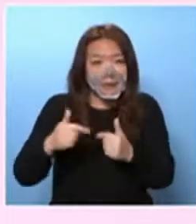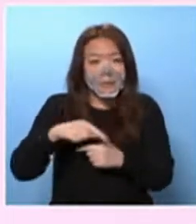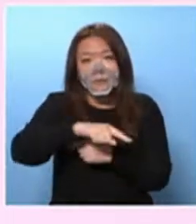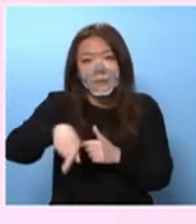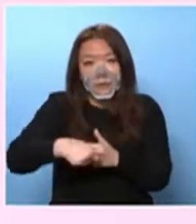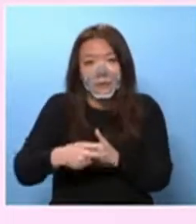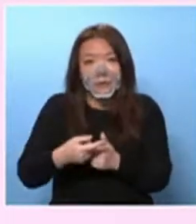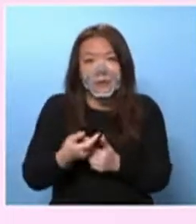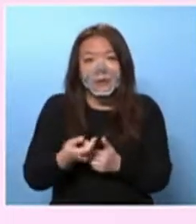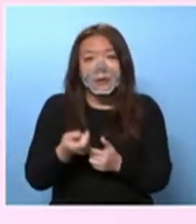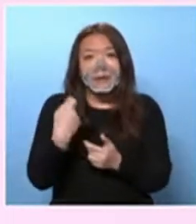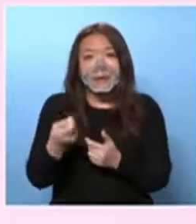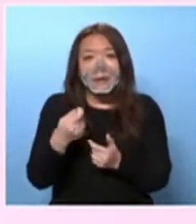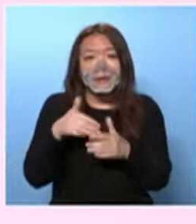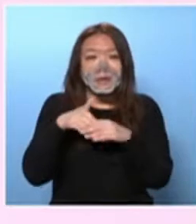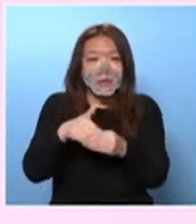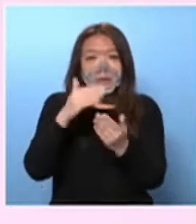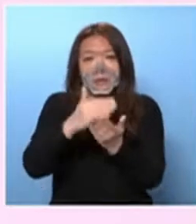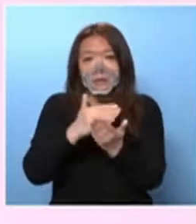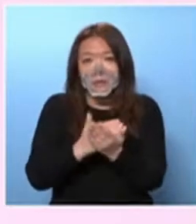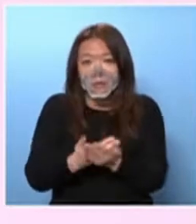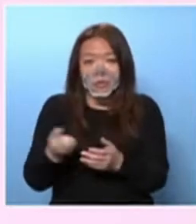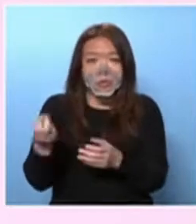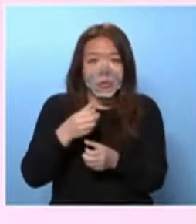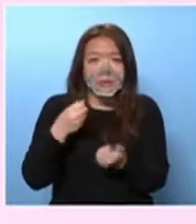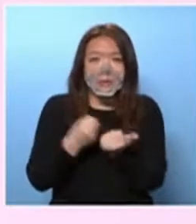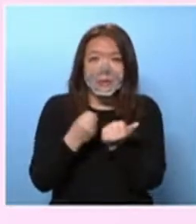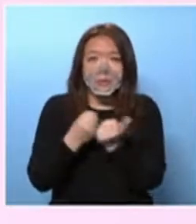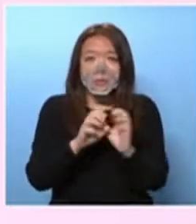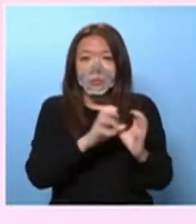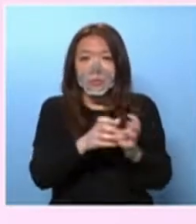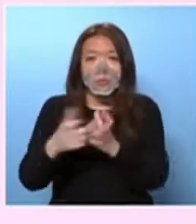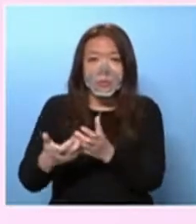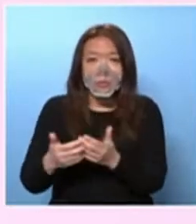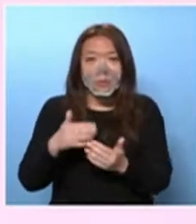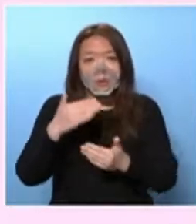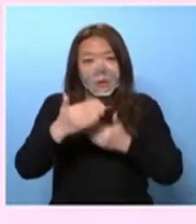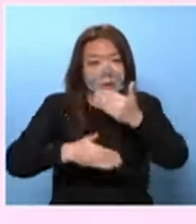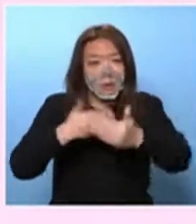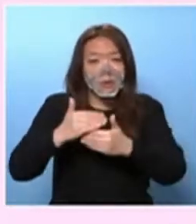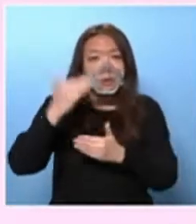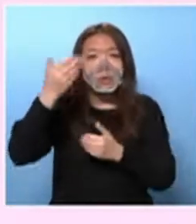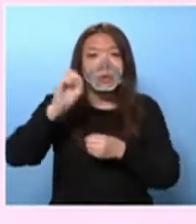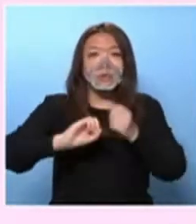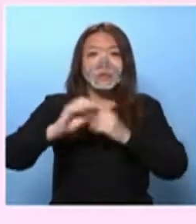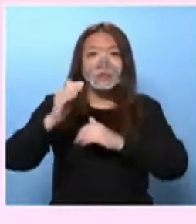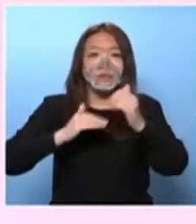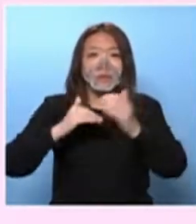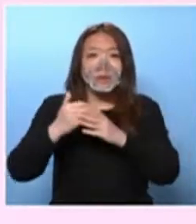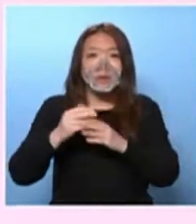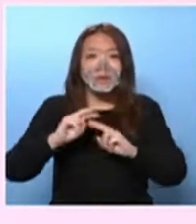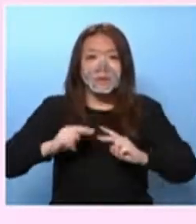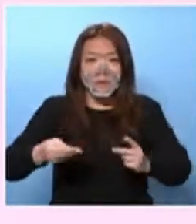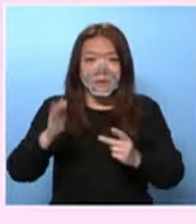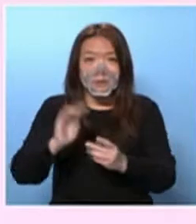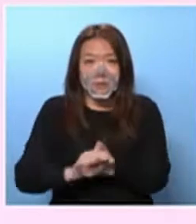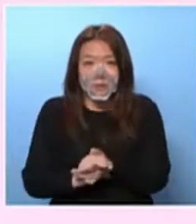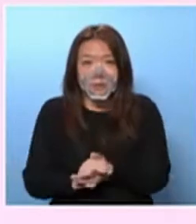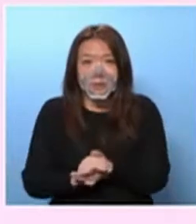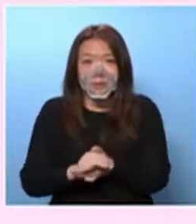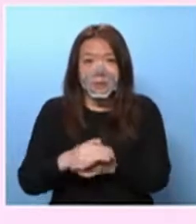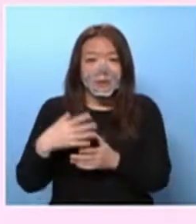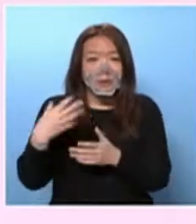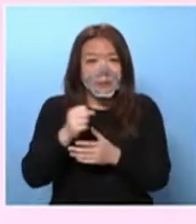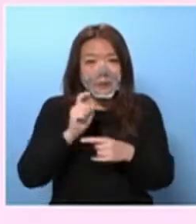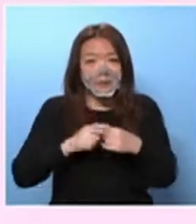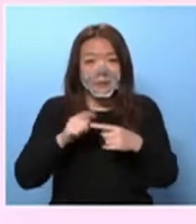propose making two separate injections of $500 million each into the SADF and the SFDF, as well as expanding the coverage